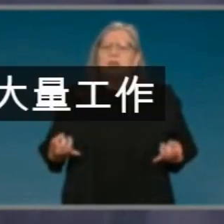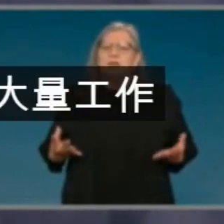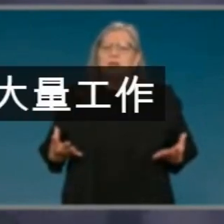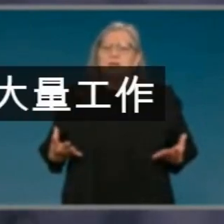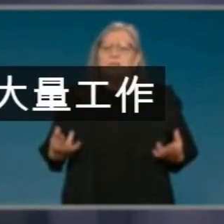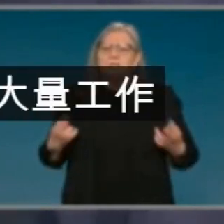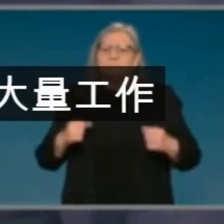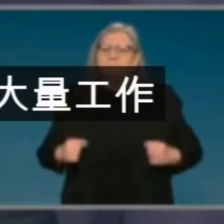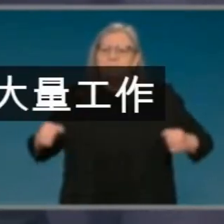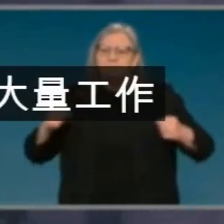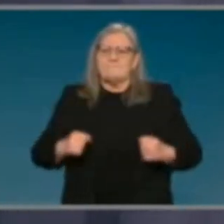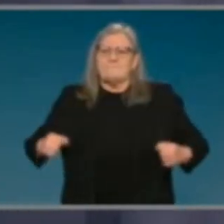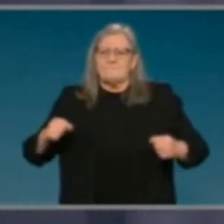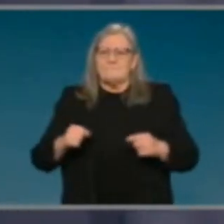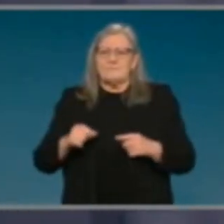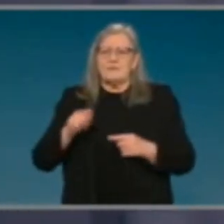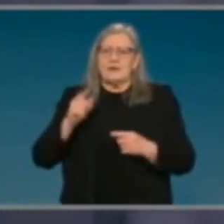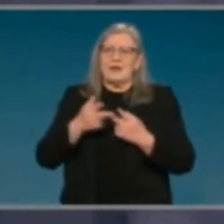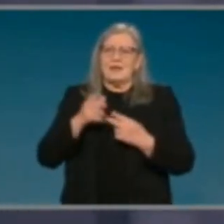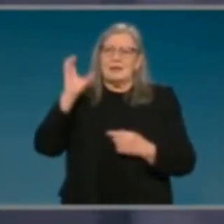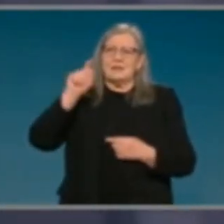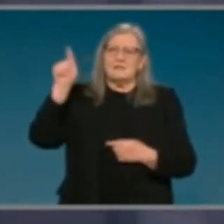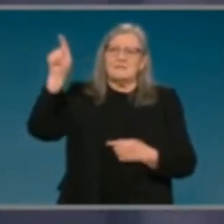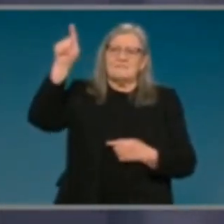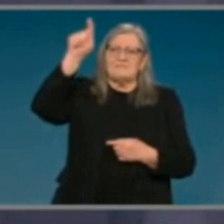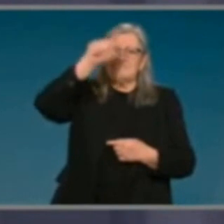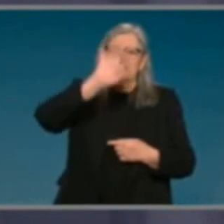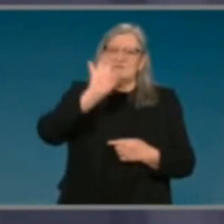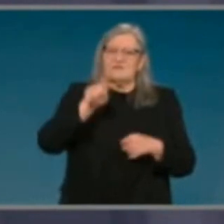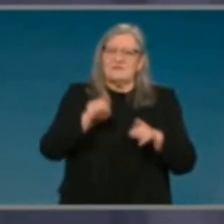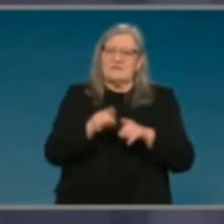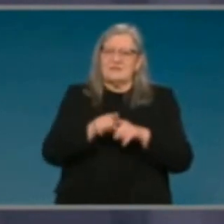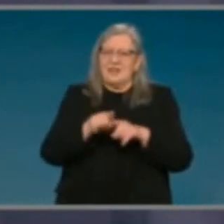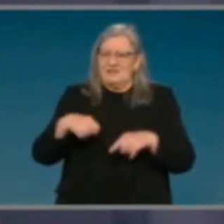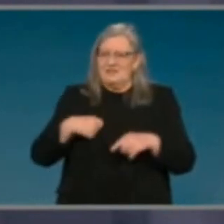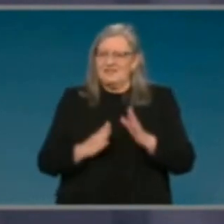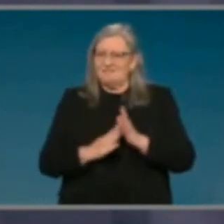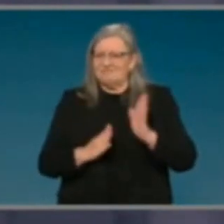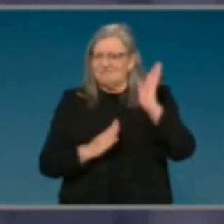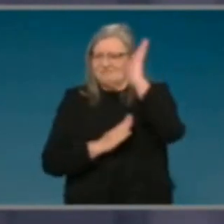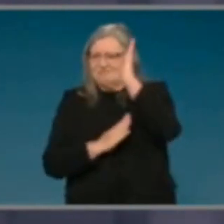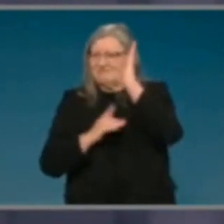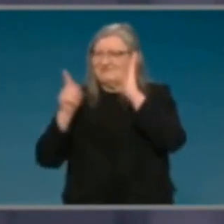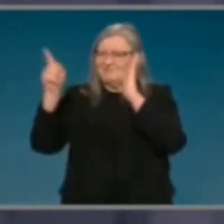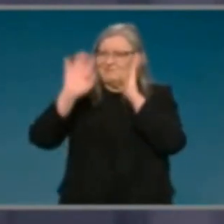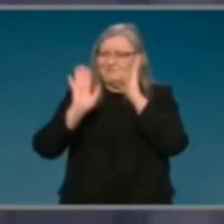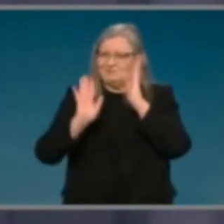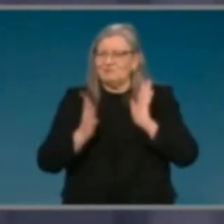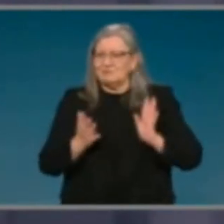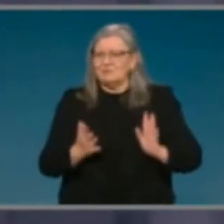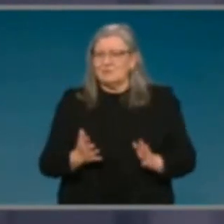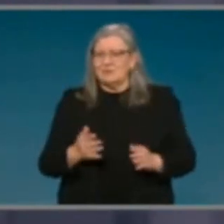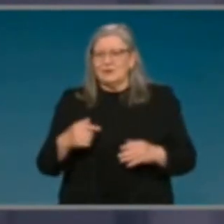the immense work that's been done globally. One of the highest vaccination rates, one of the most recently vaccinated